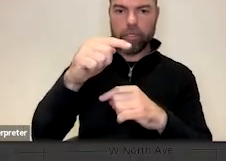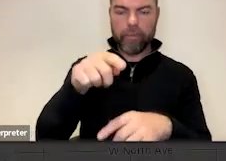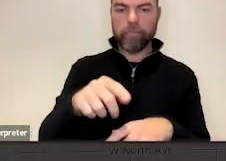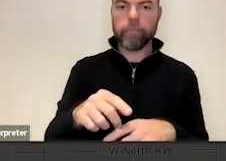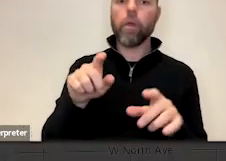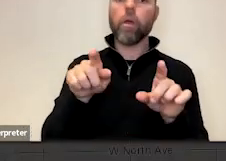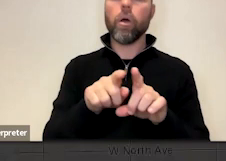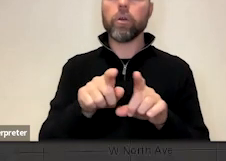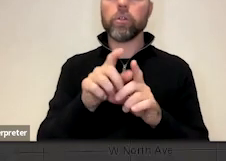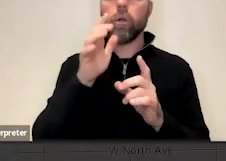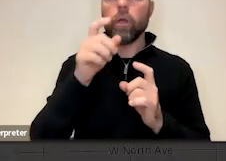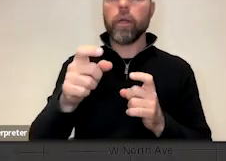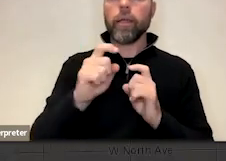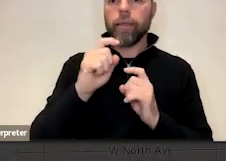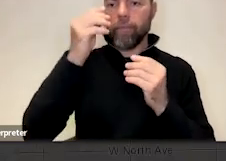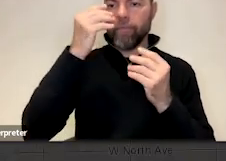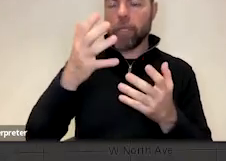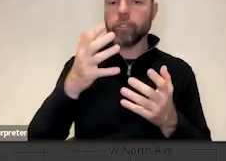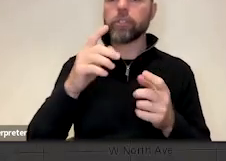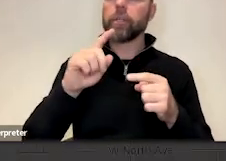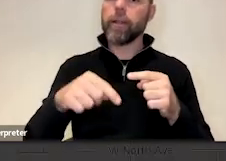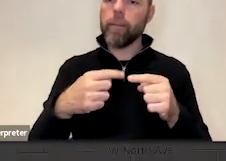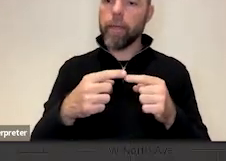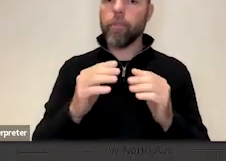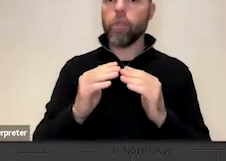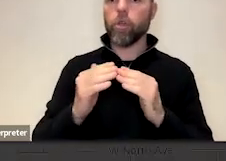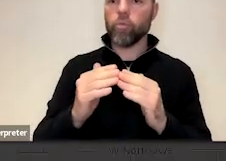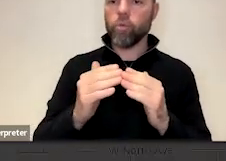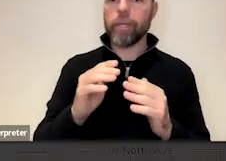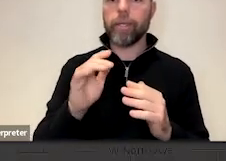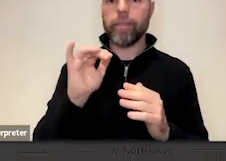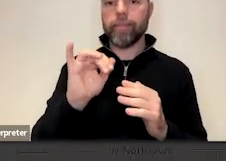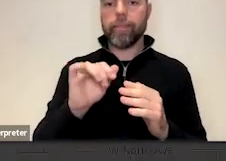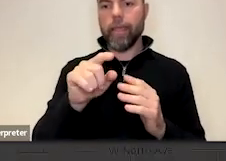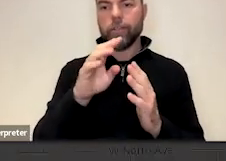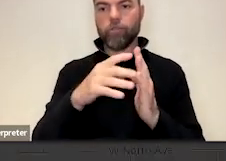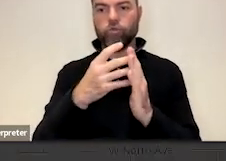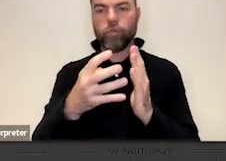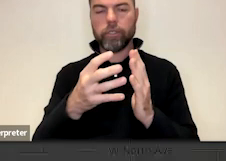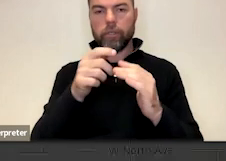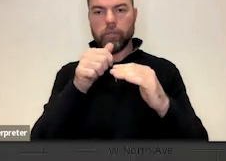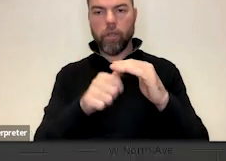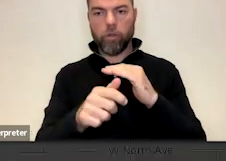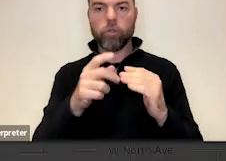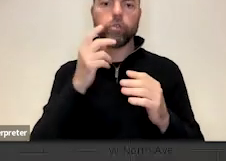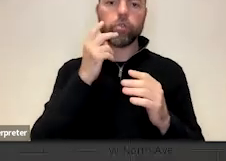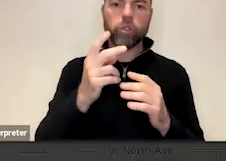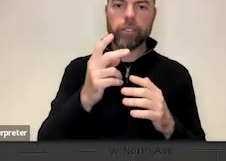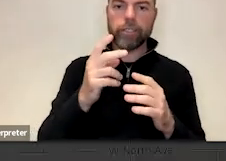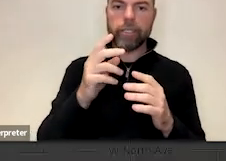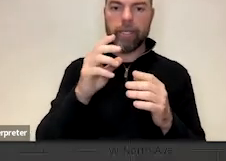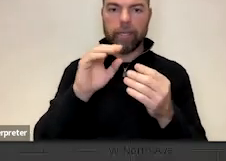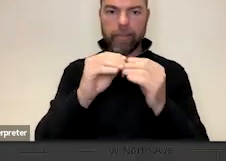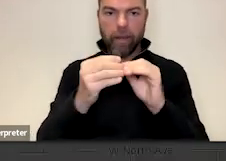It's also going to give us some information about the community that that grid cell falls in. So we can see the coordinates here where